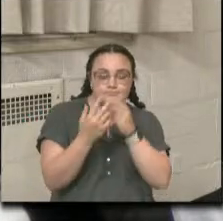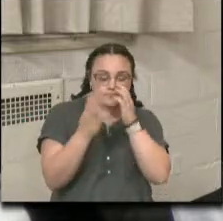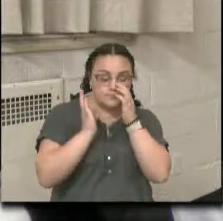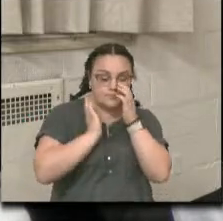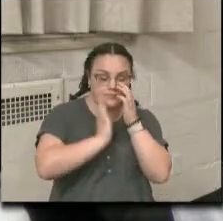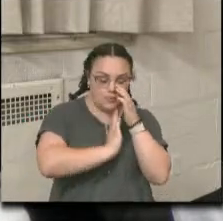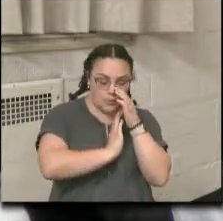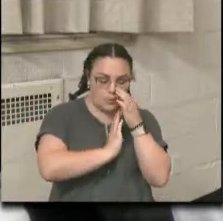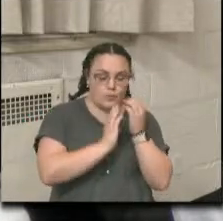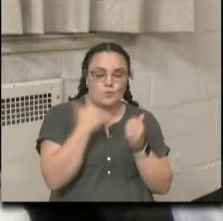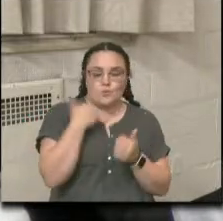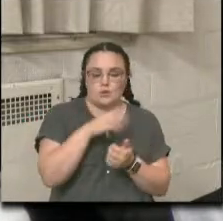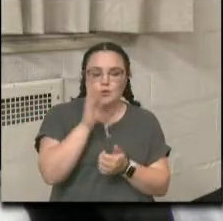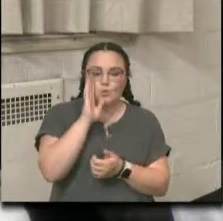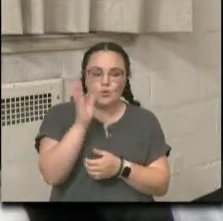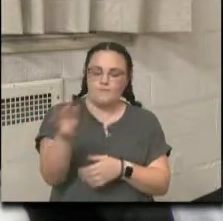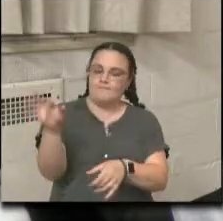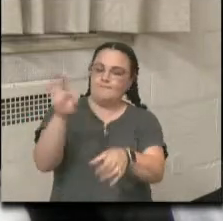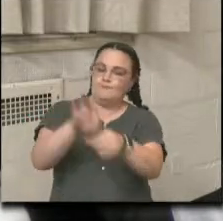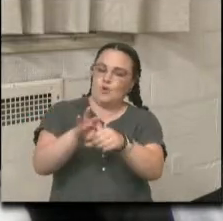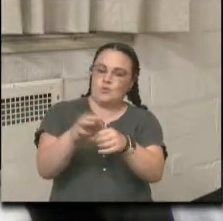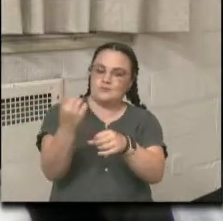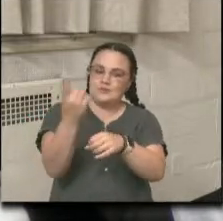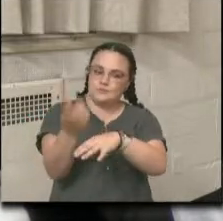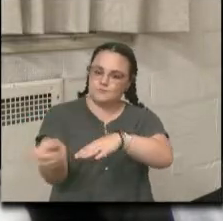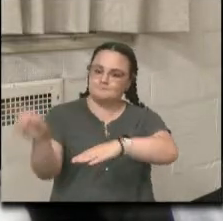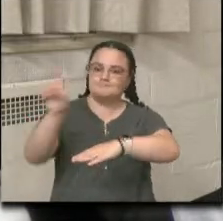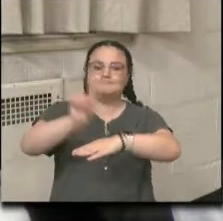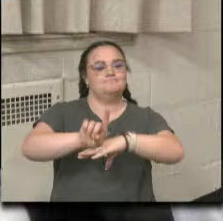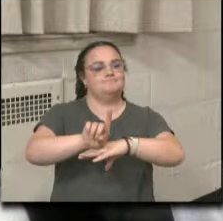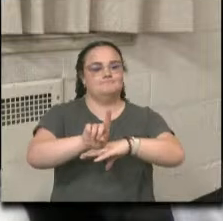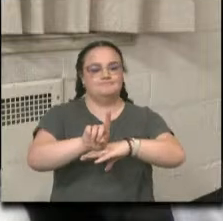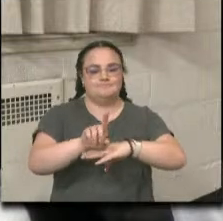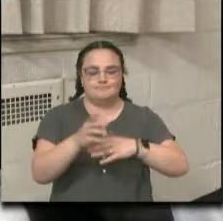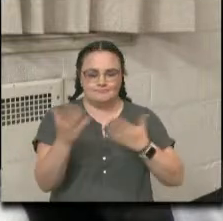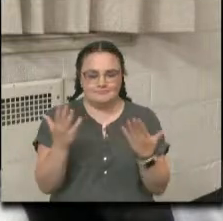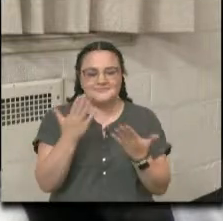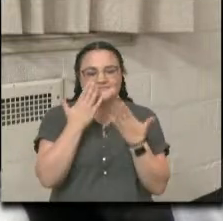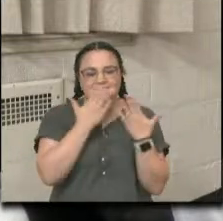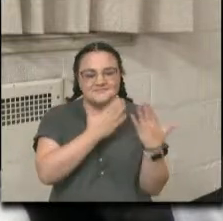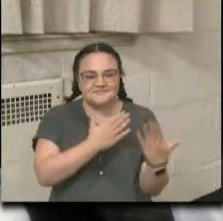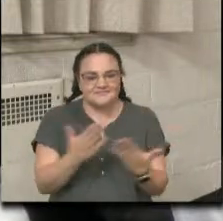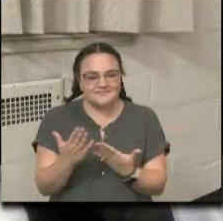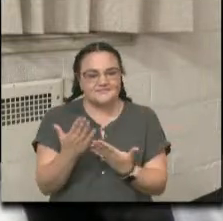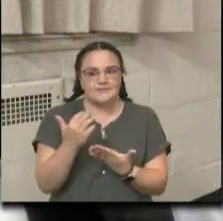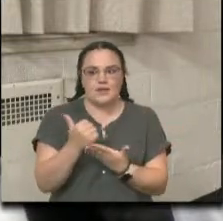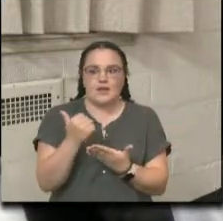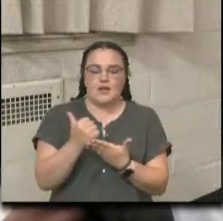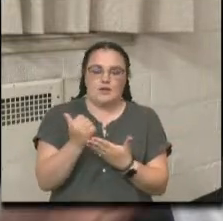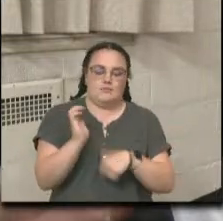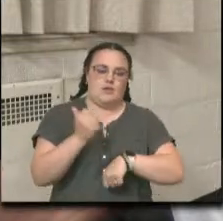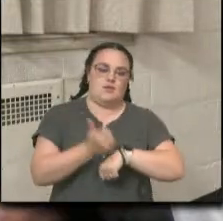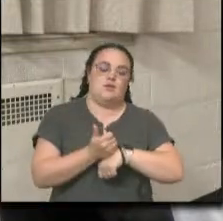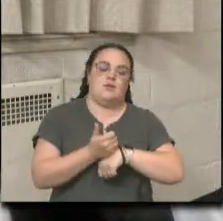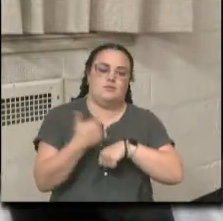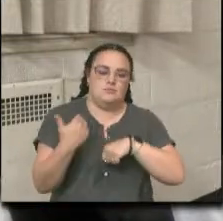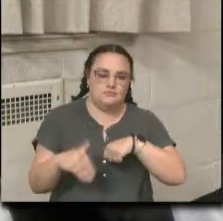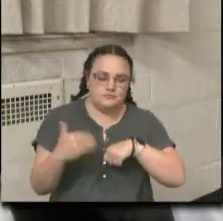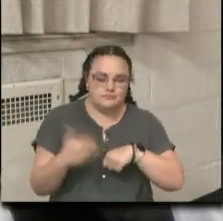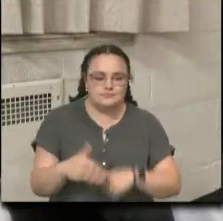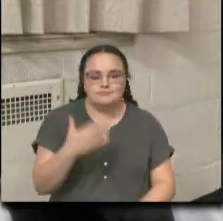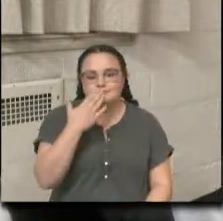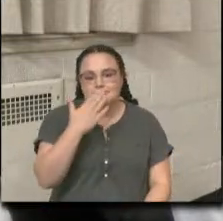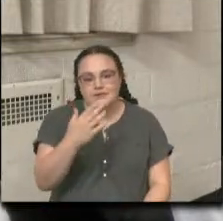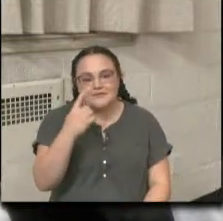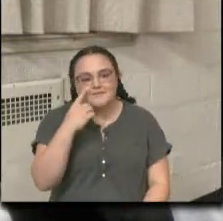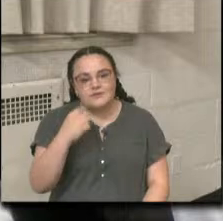will then nominate someone to be selected by the full board. So again, thank you to everyone to help make that possible, our board staff,